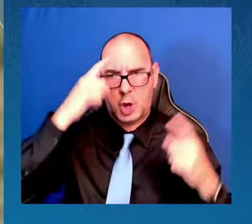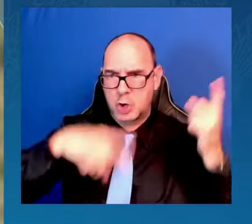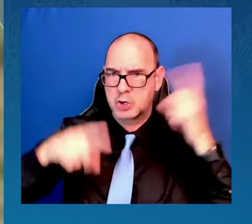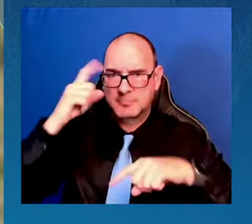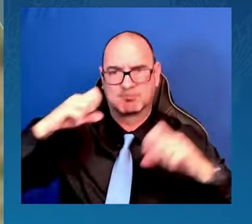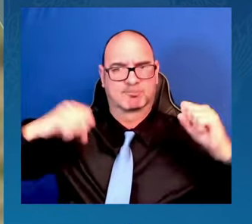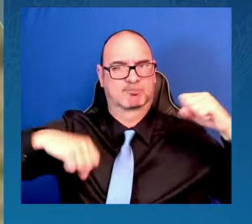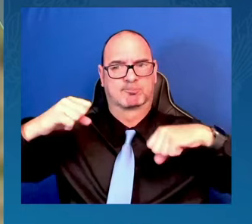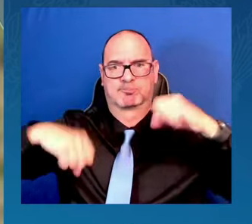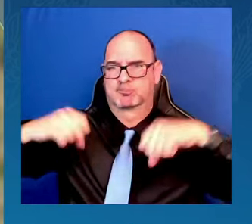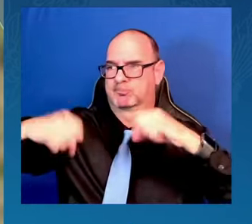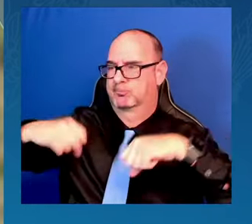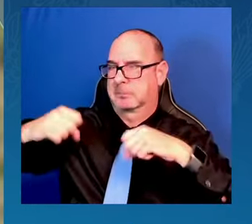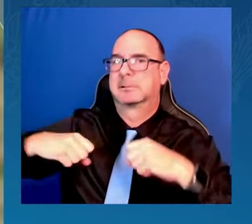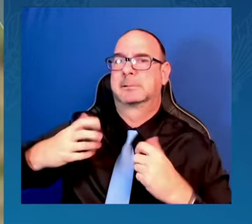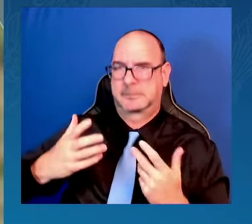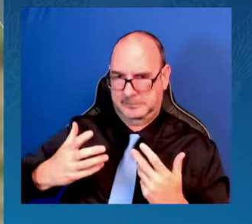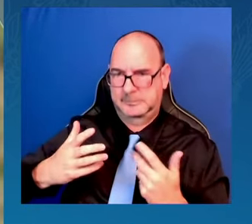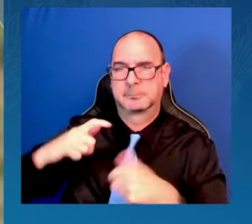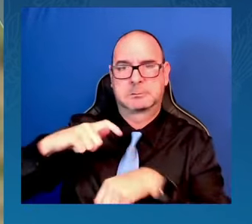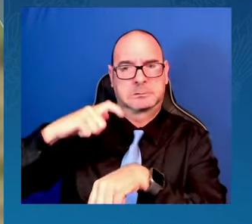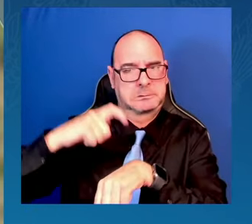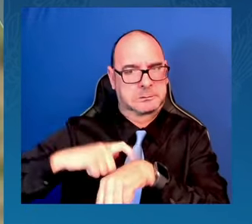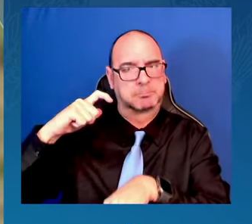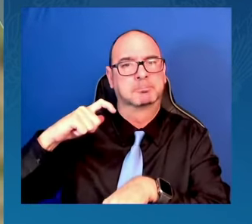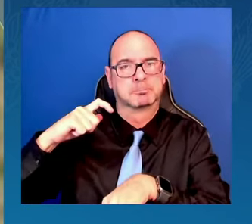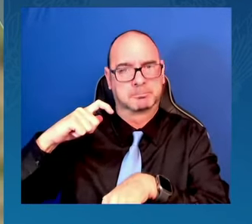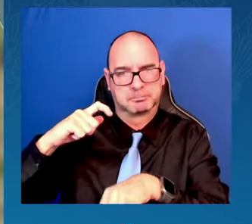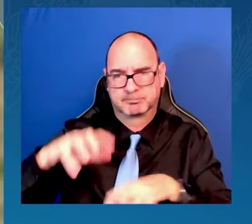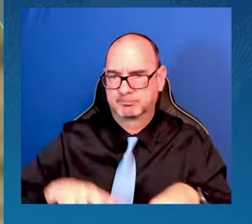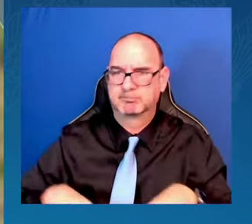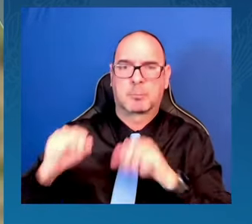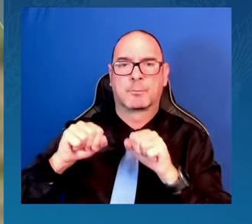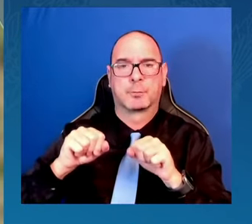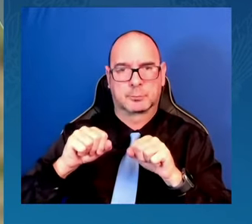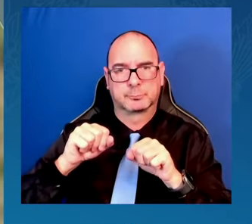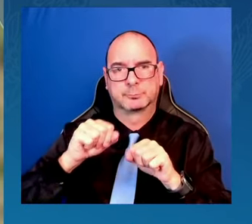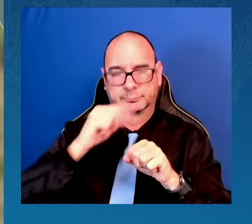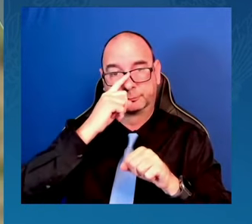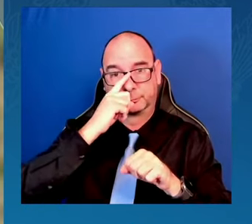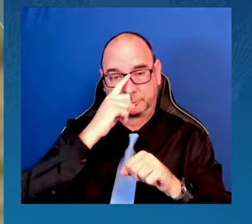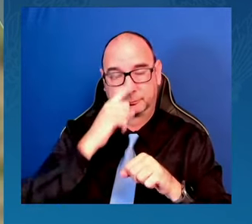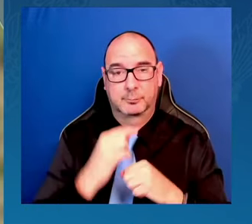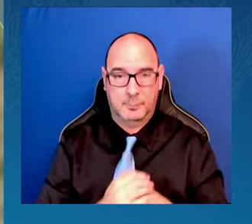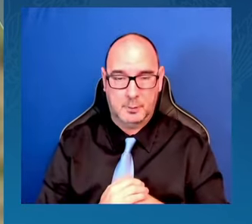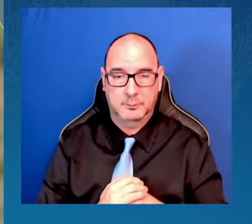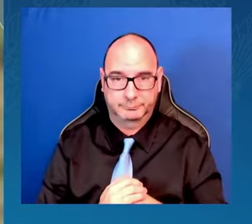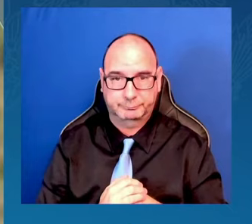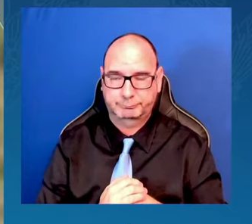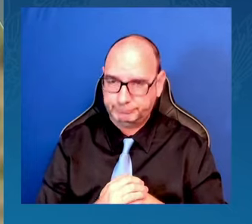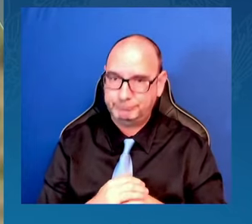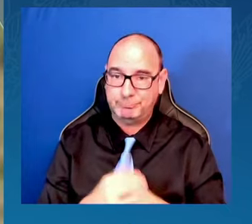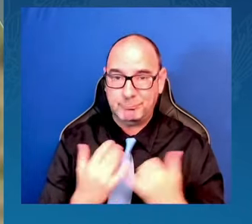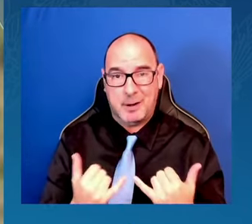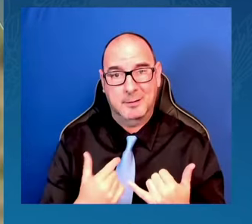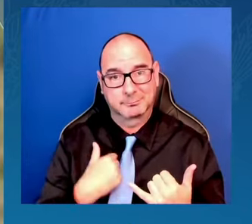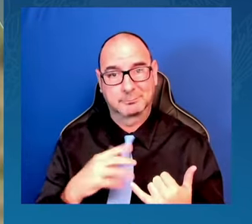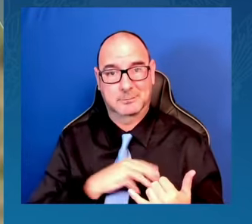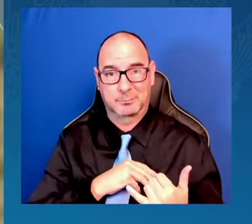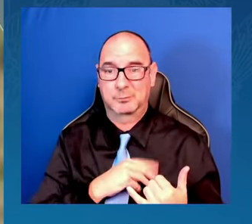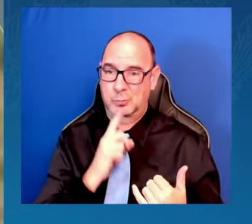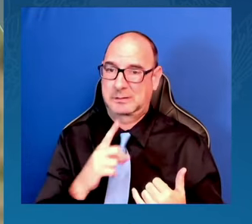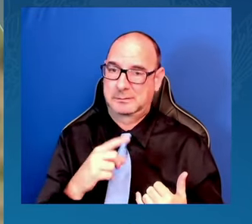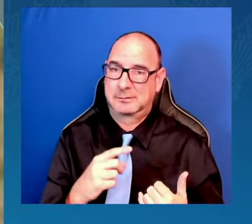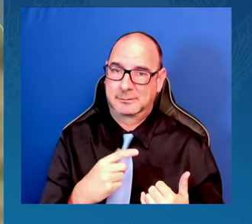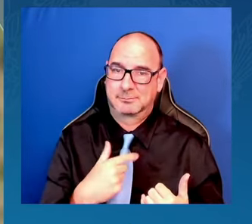it's time to take this crisis seriously, that time has arrived. And so